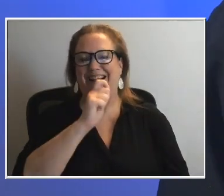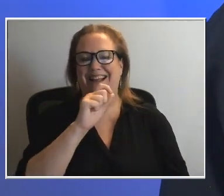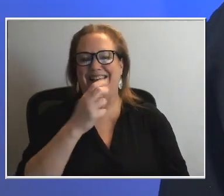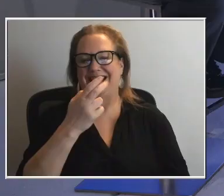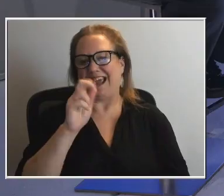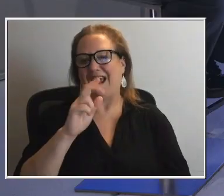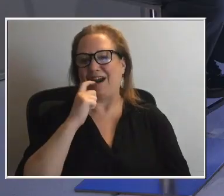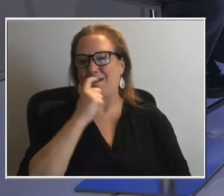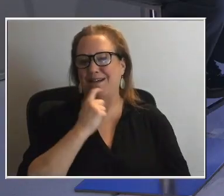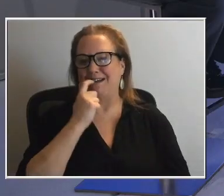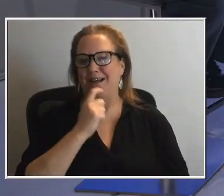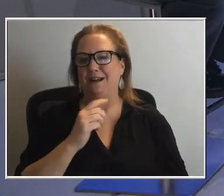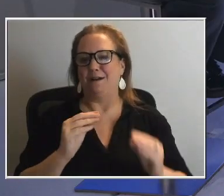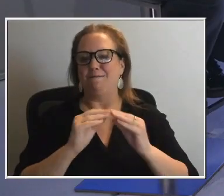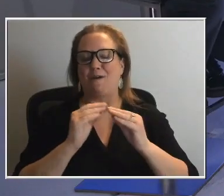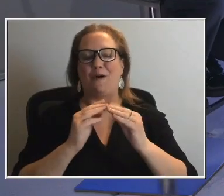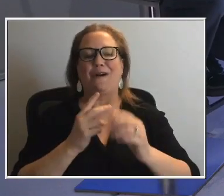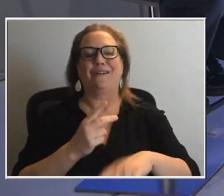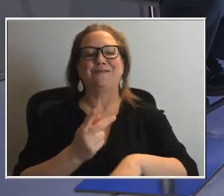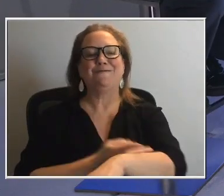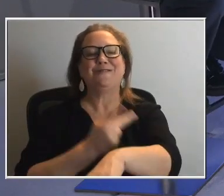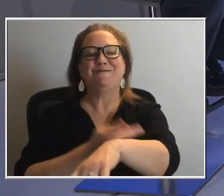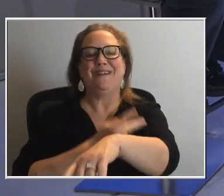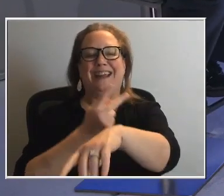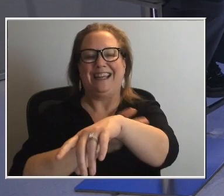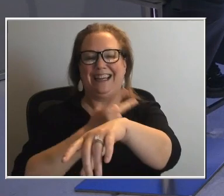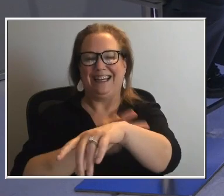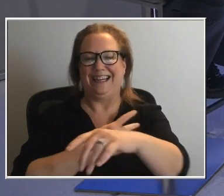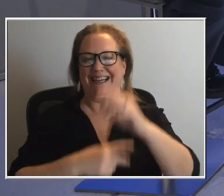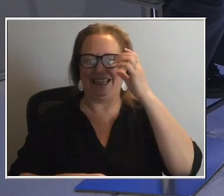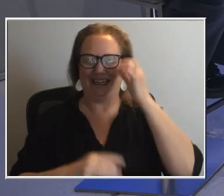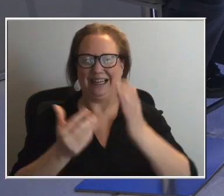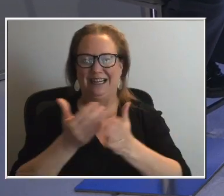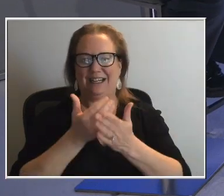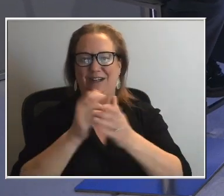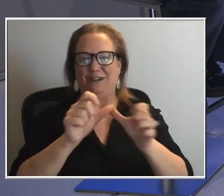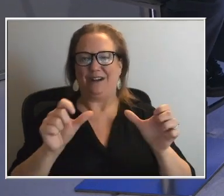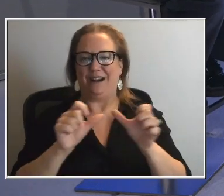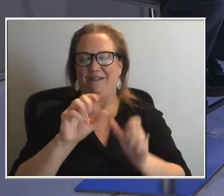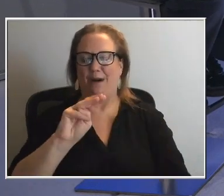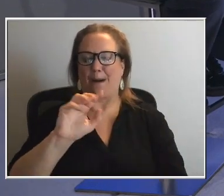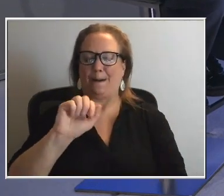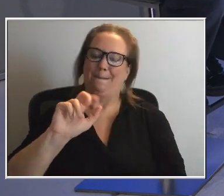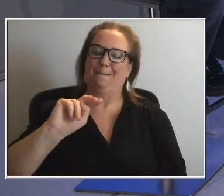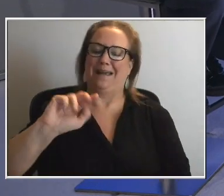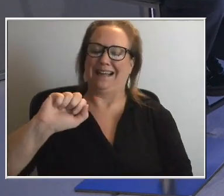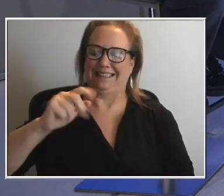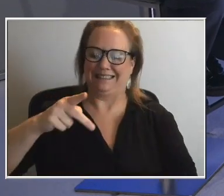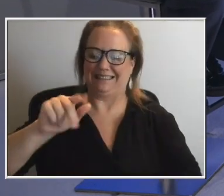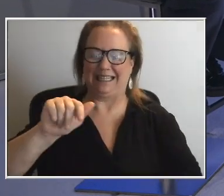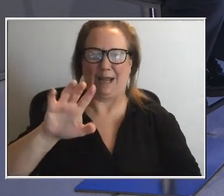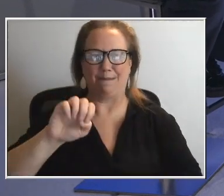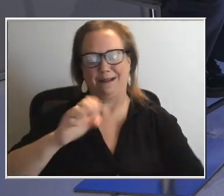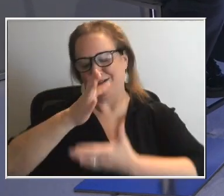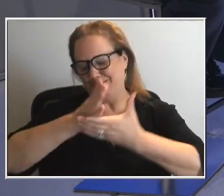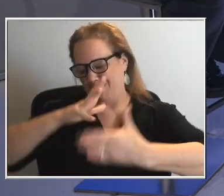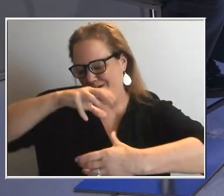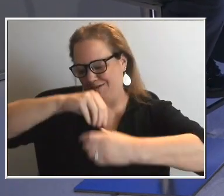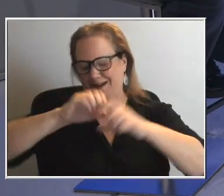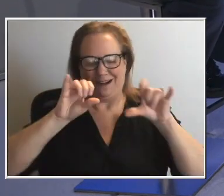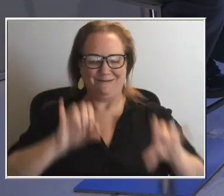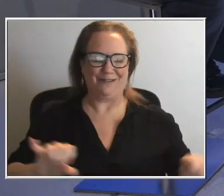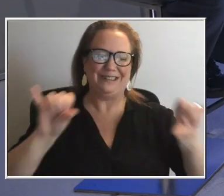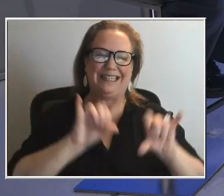more grooming, man grooming, manscaping. It's your new area of manscaping. You didn't just think make you'd it have part to of your routine, right? Exactly.